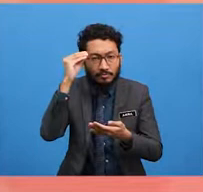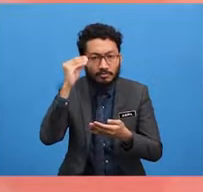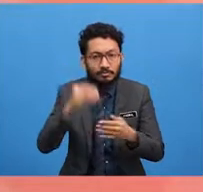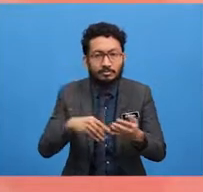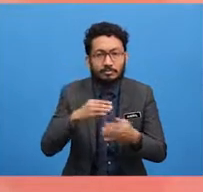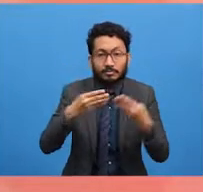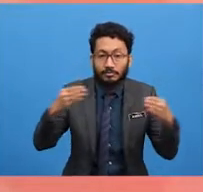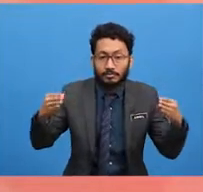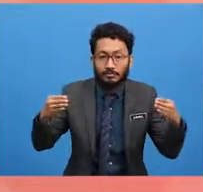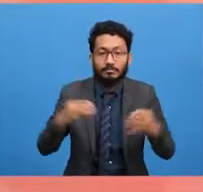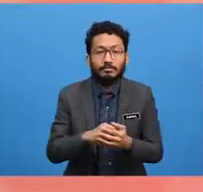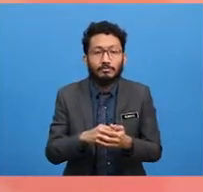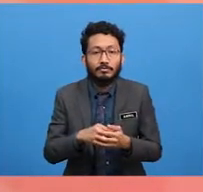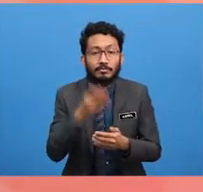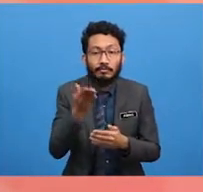you have made.